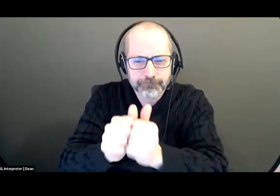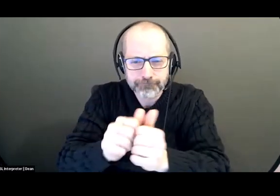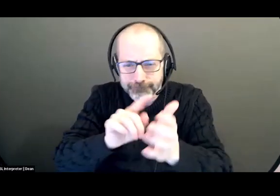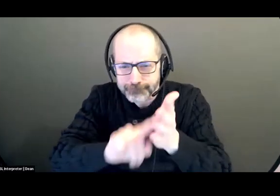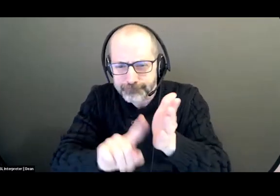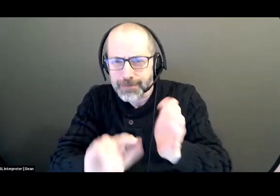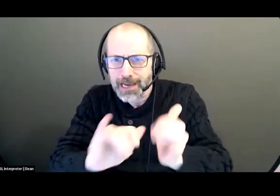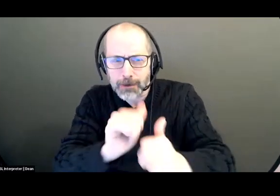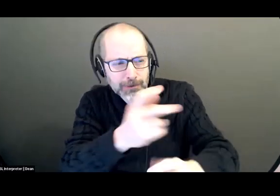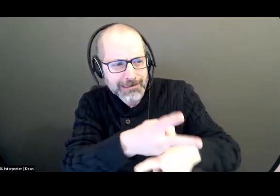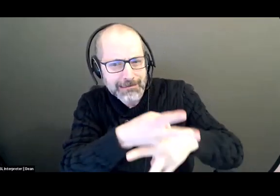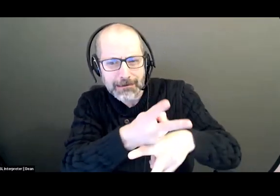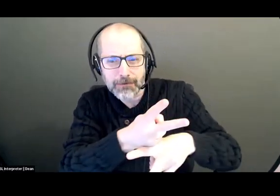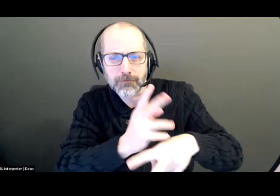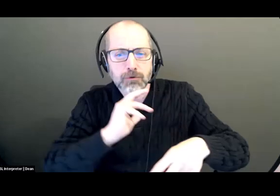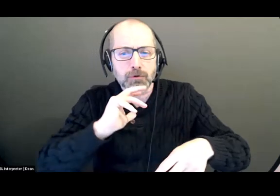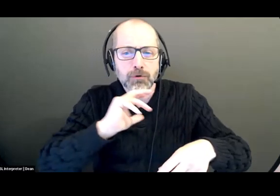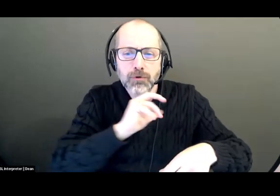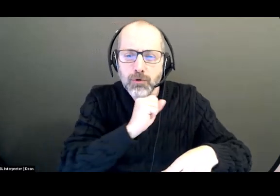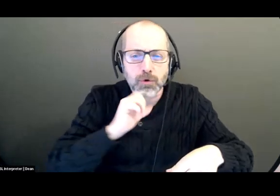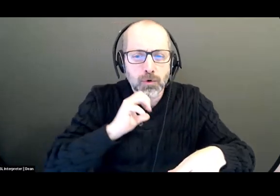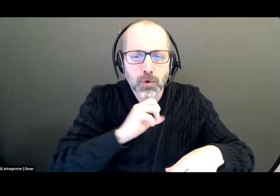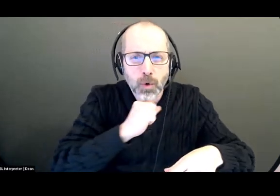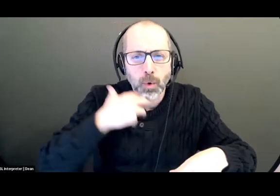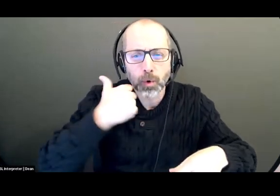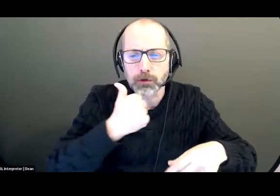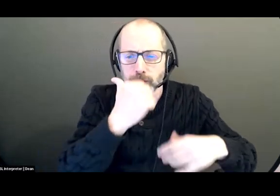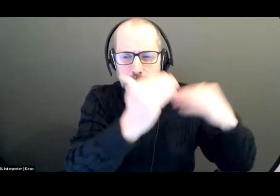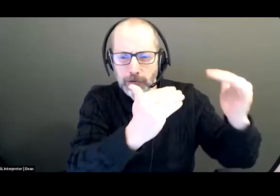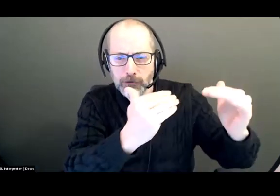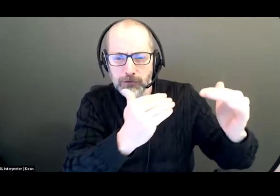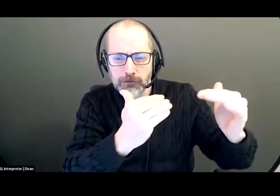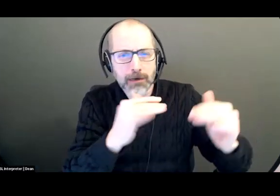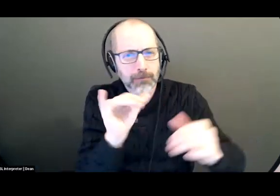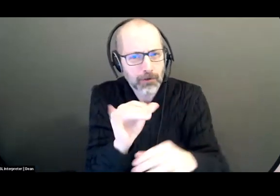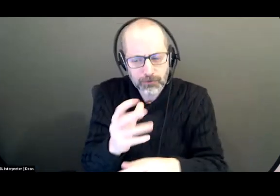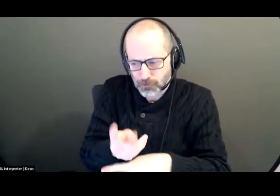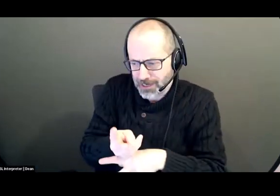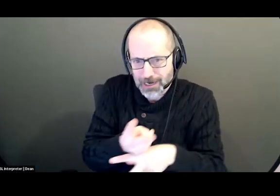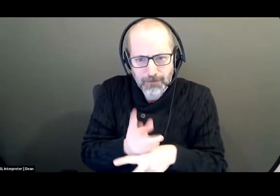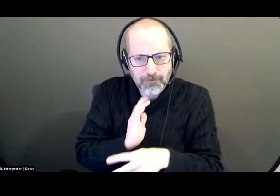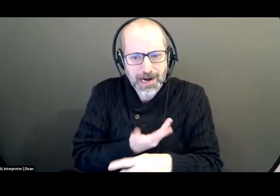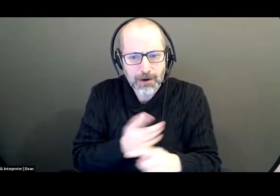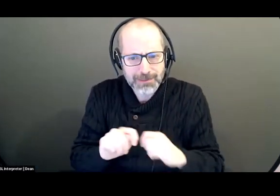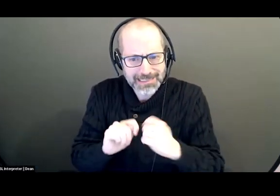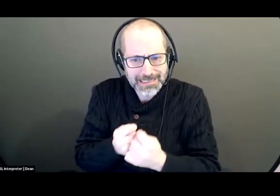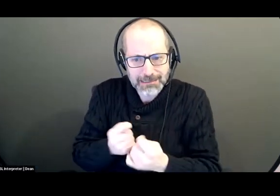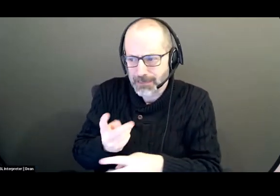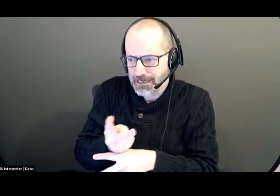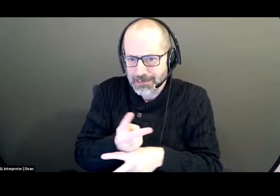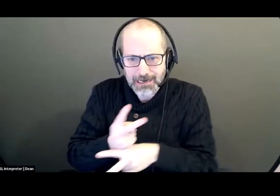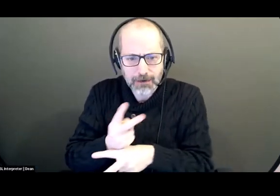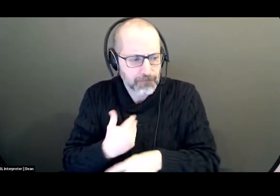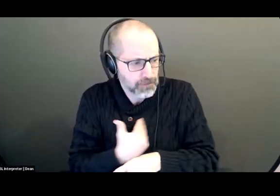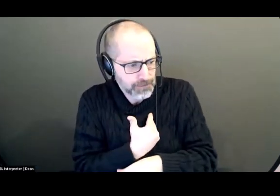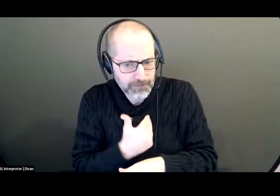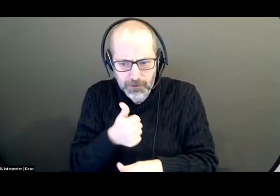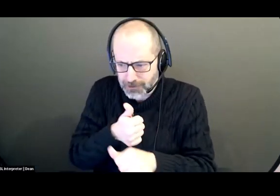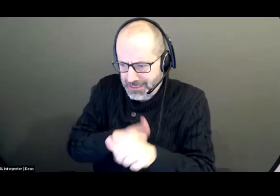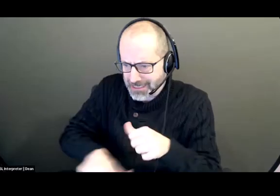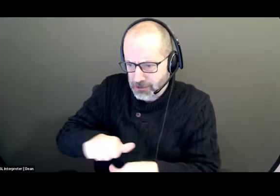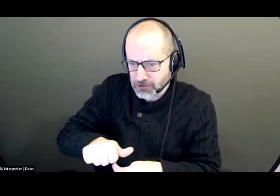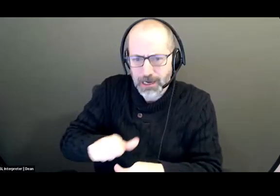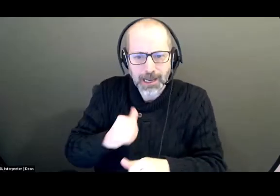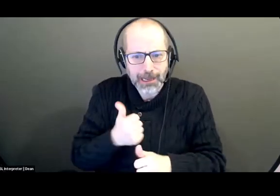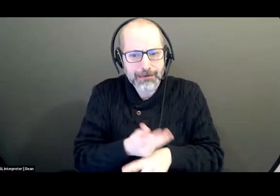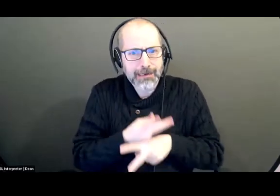up and explore what it means to care relationally with older adults, but also how to care relationally within our